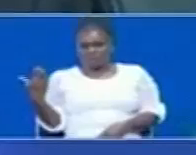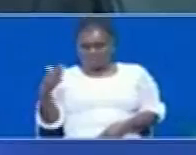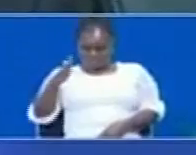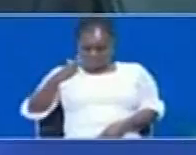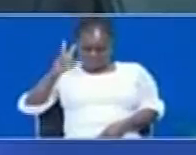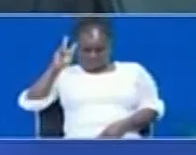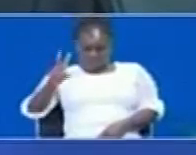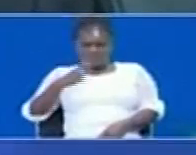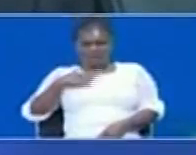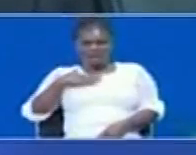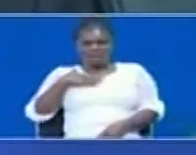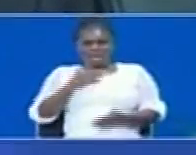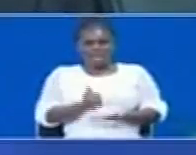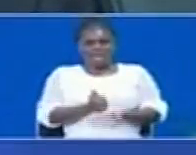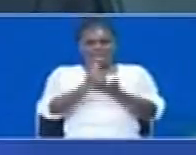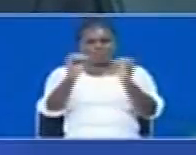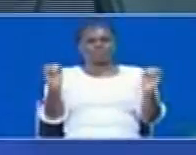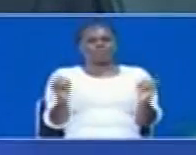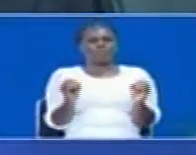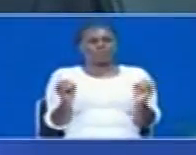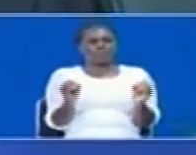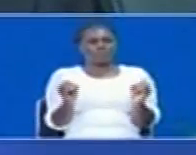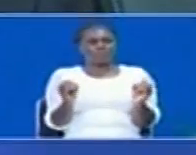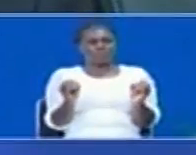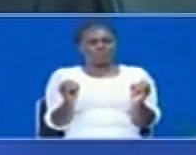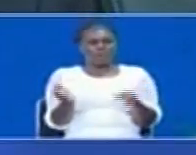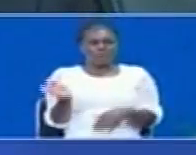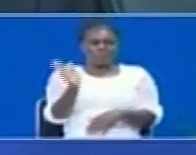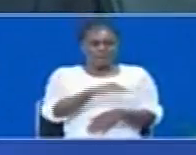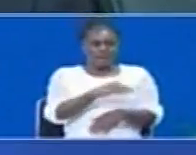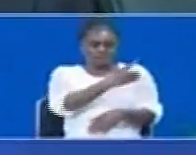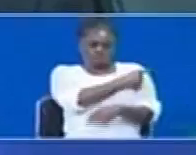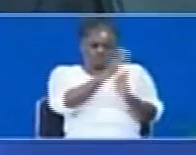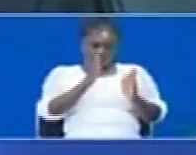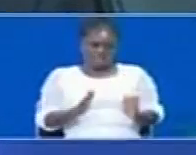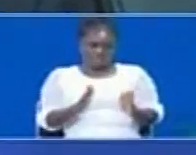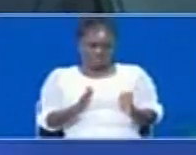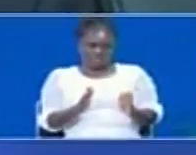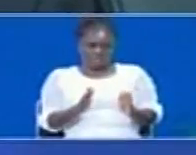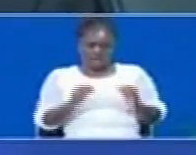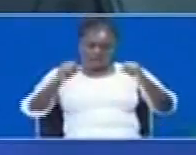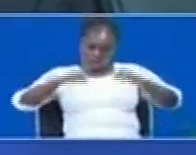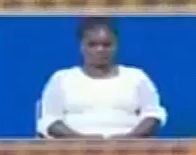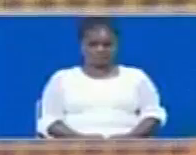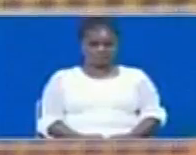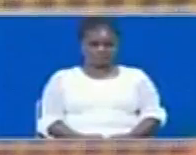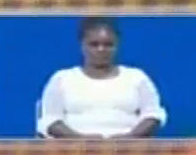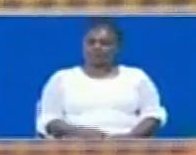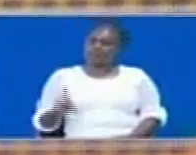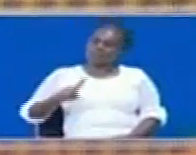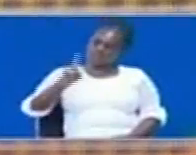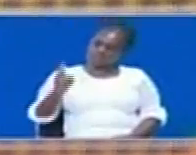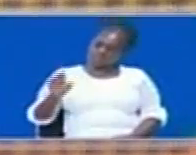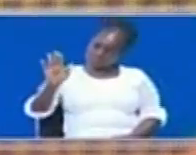view will not derail us from getting to the doctors, bringing them to the table and reaching an agreement. Je,